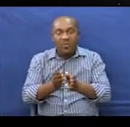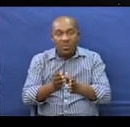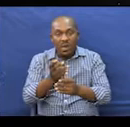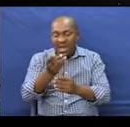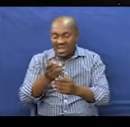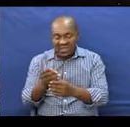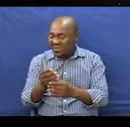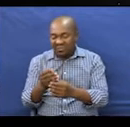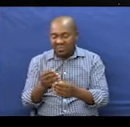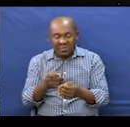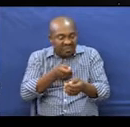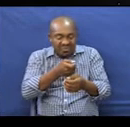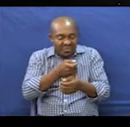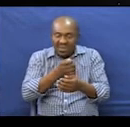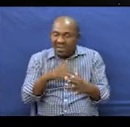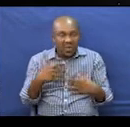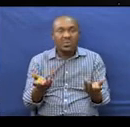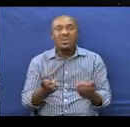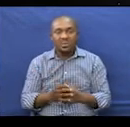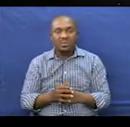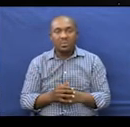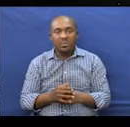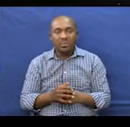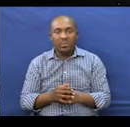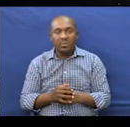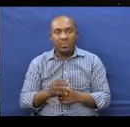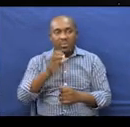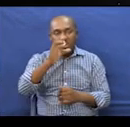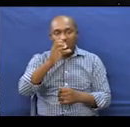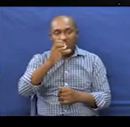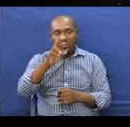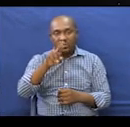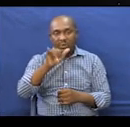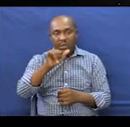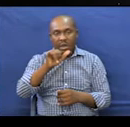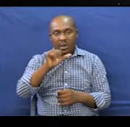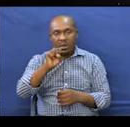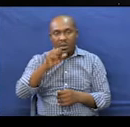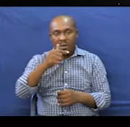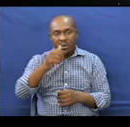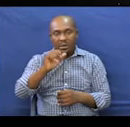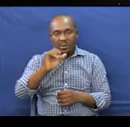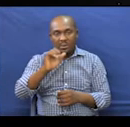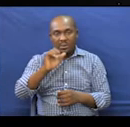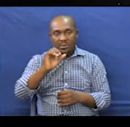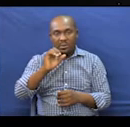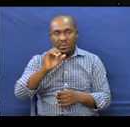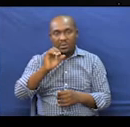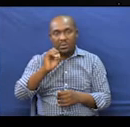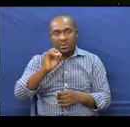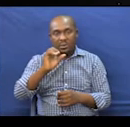not. So we've got crystalline carbohydrate and non-crystalline what? Carbohydrate. But apart from